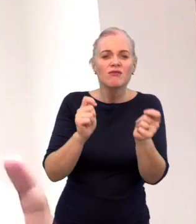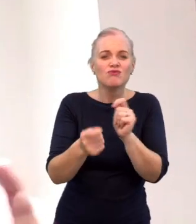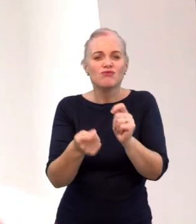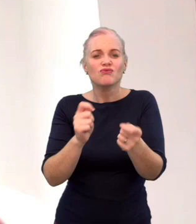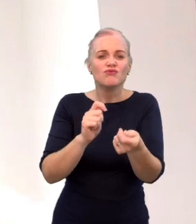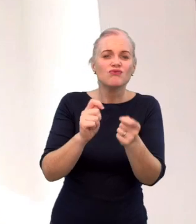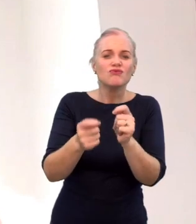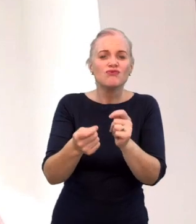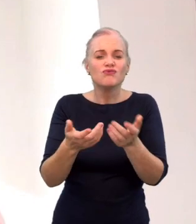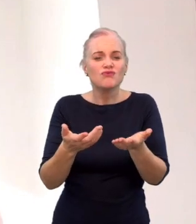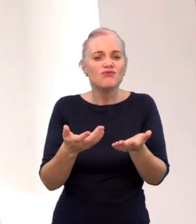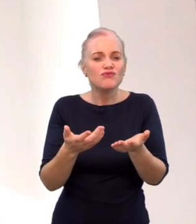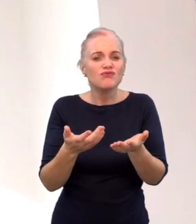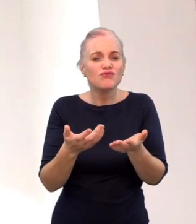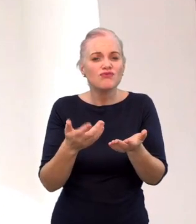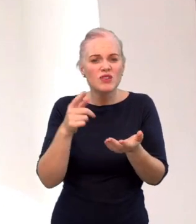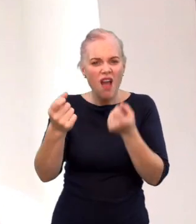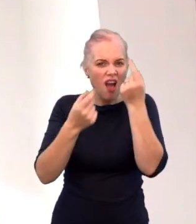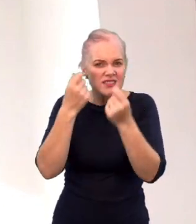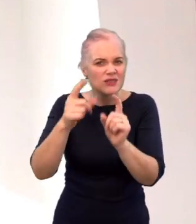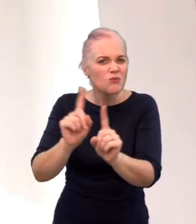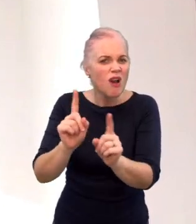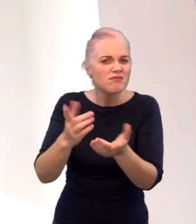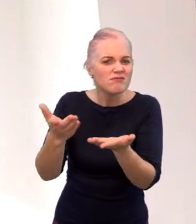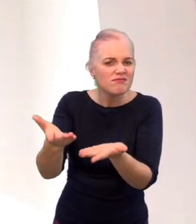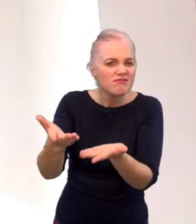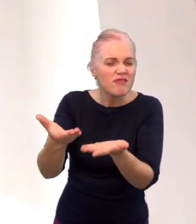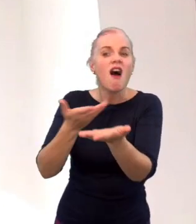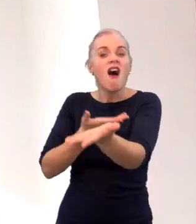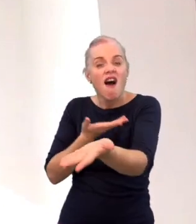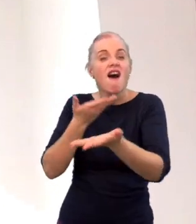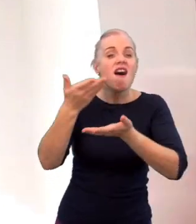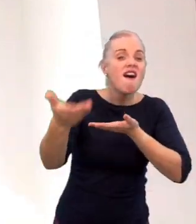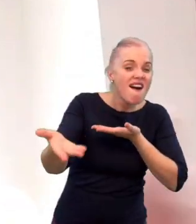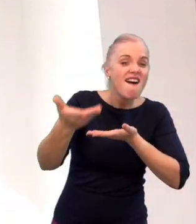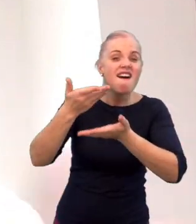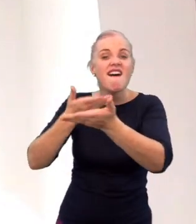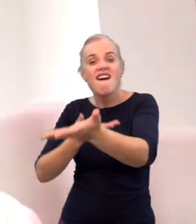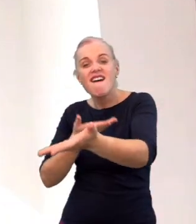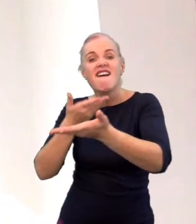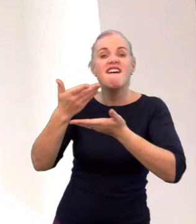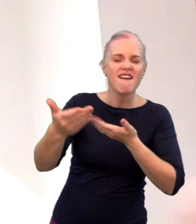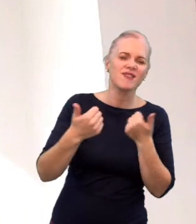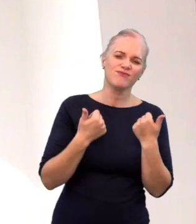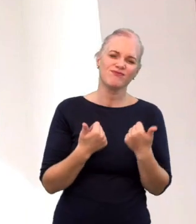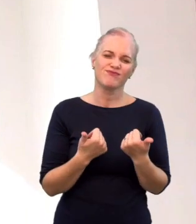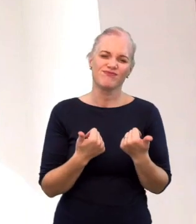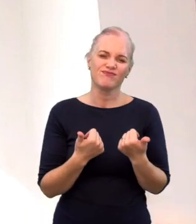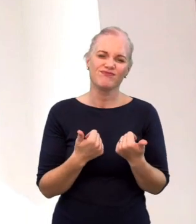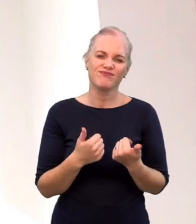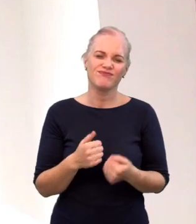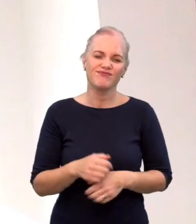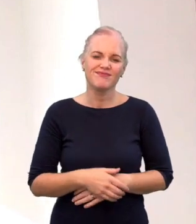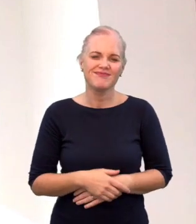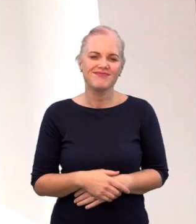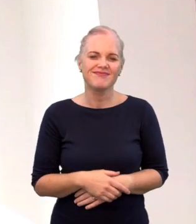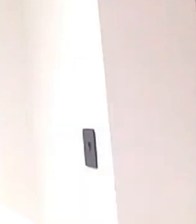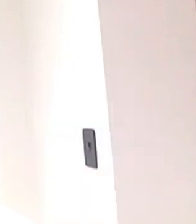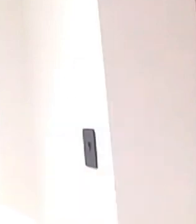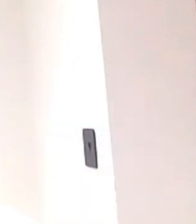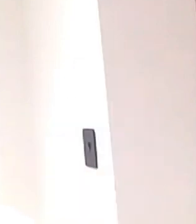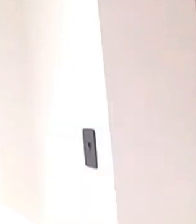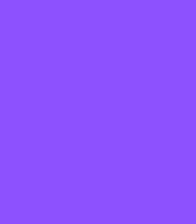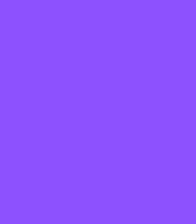always sort of give the work over and just go, what are your ideas? And then we can all just sort of bounce off each other. And that's great.